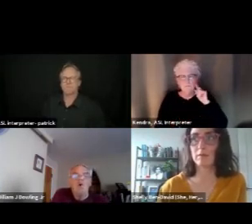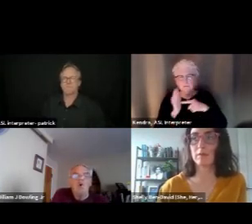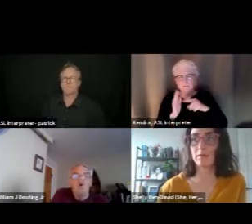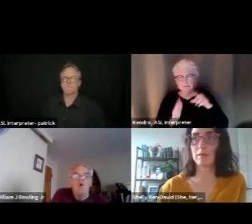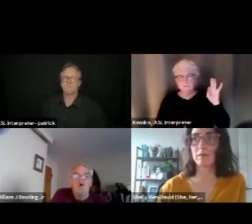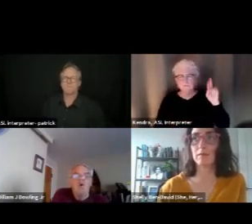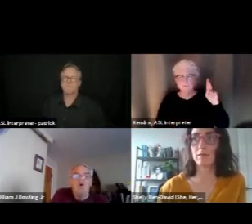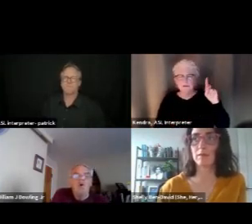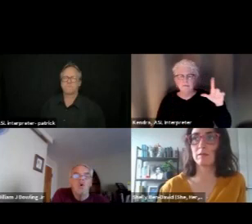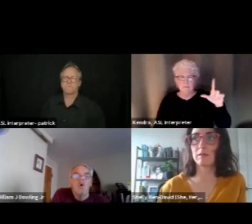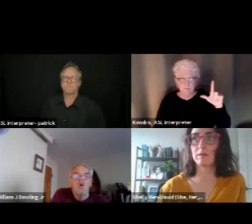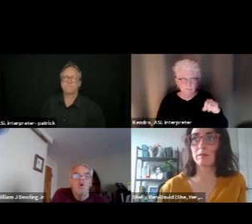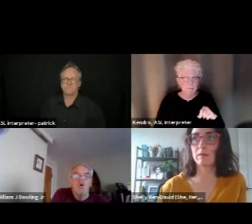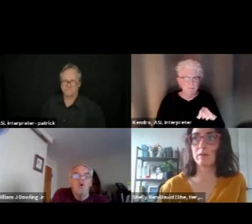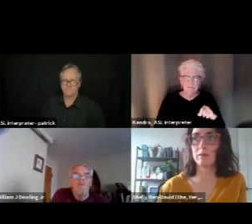the Nazi concentration camp.